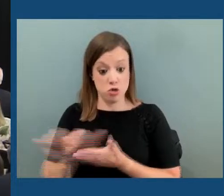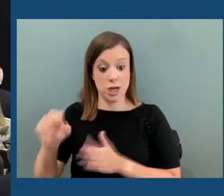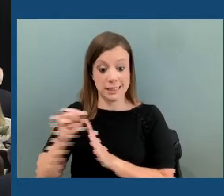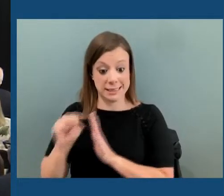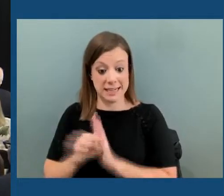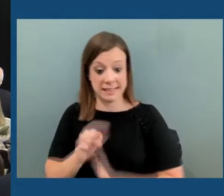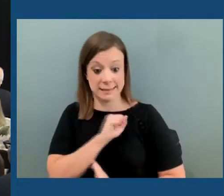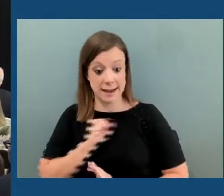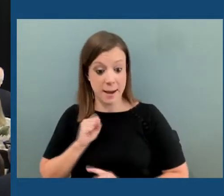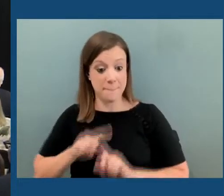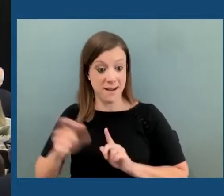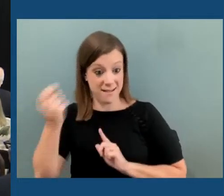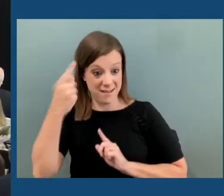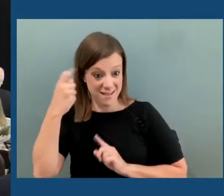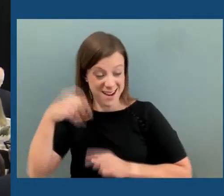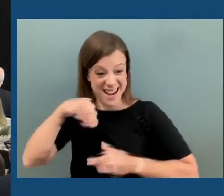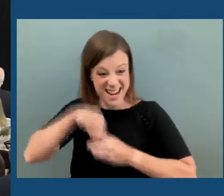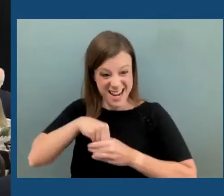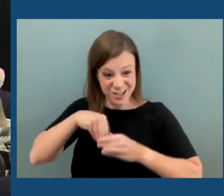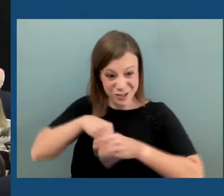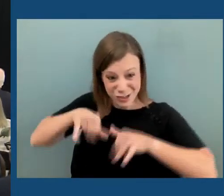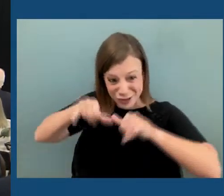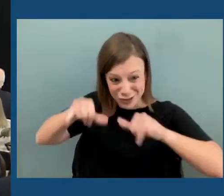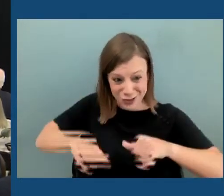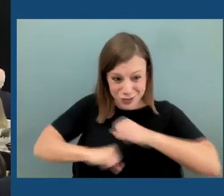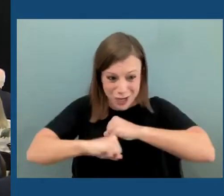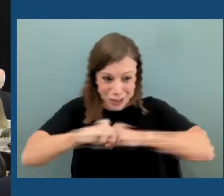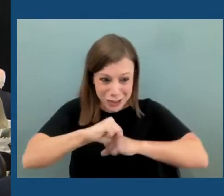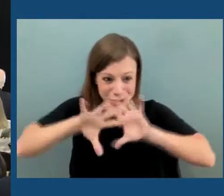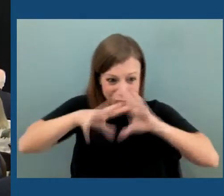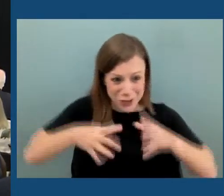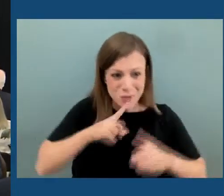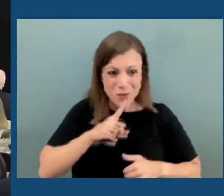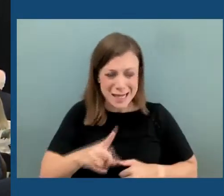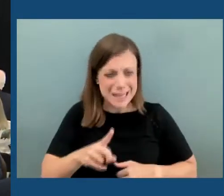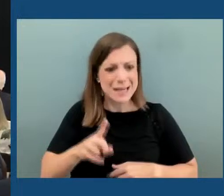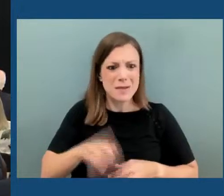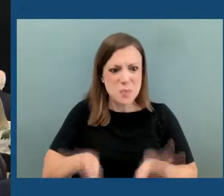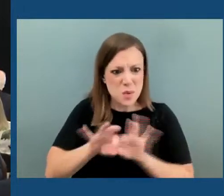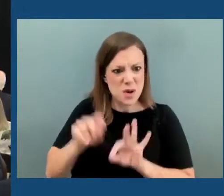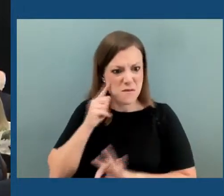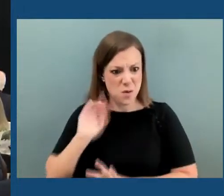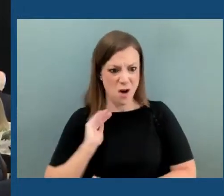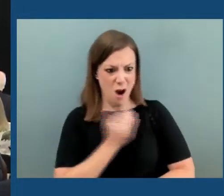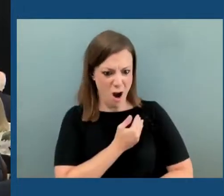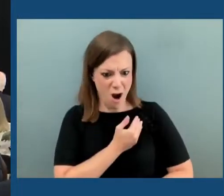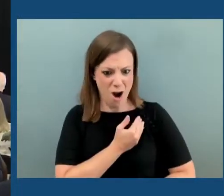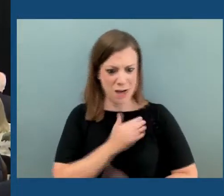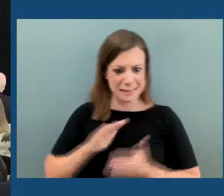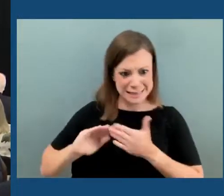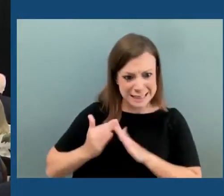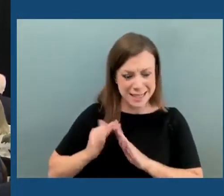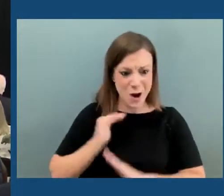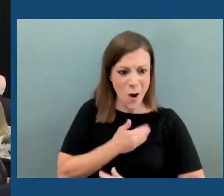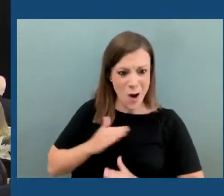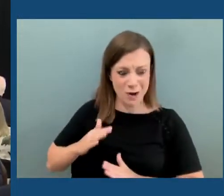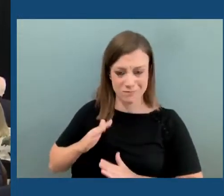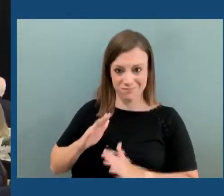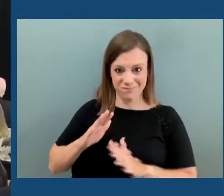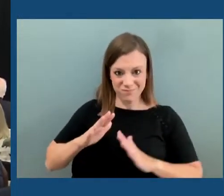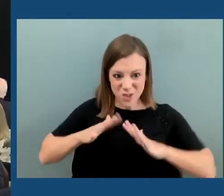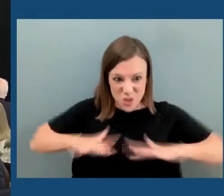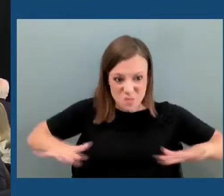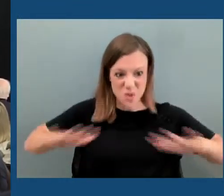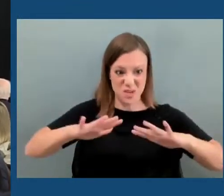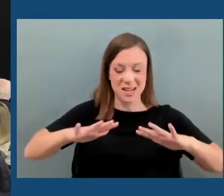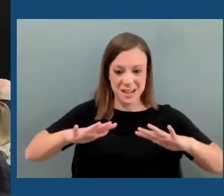critical for jobs. It's critical for the economy, and it's critical as we continue to modernize our community. community here, and to have the chairman of